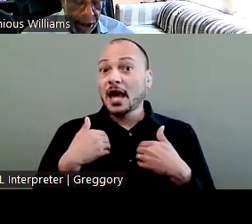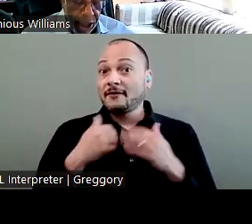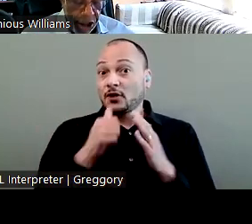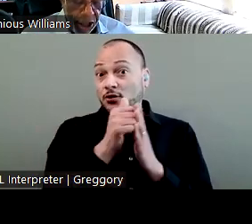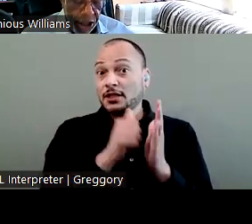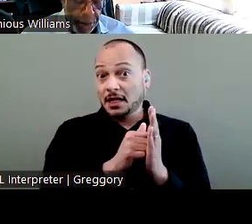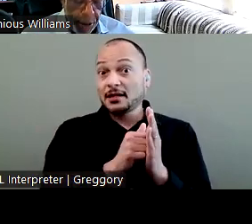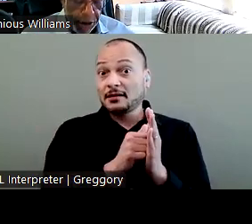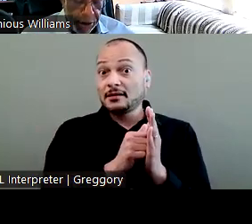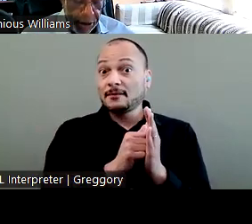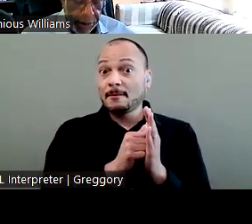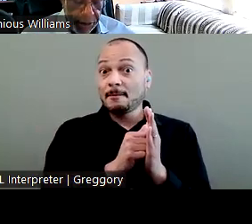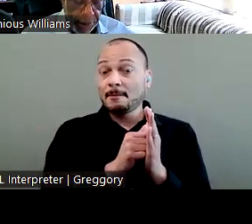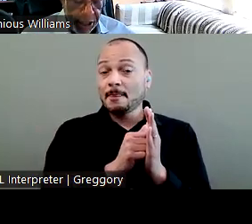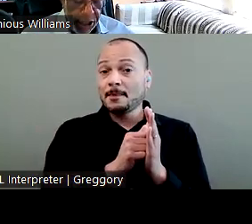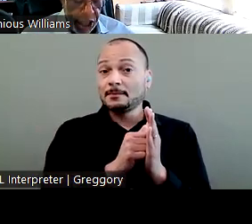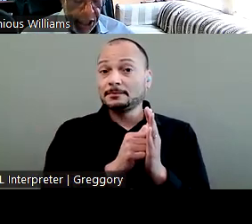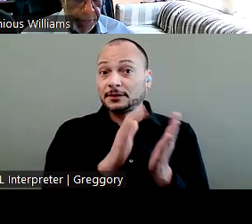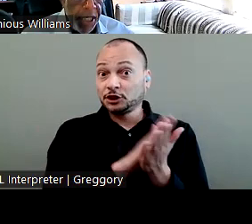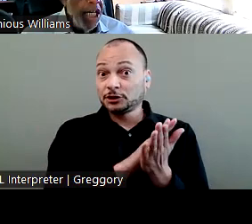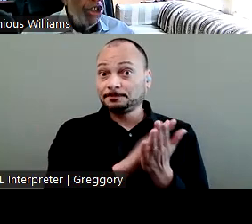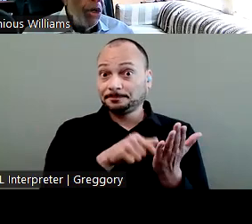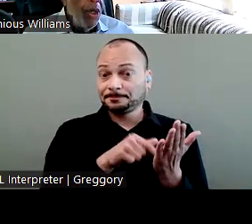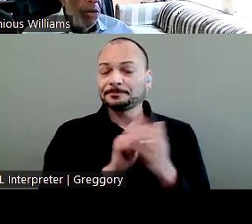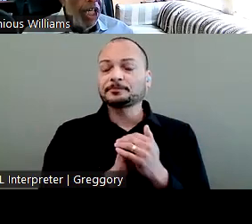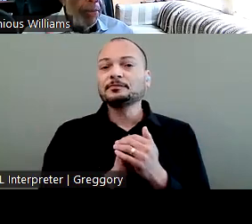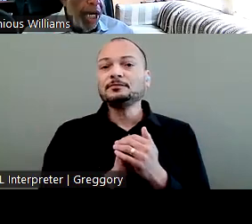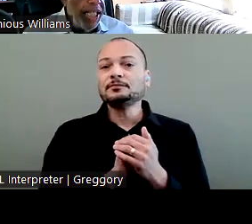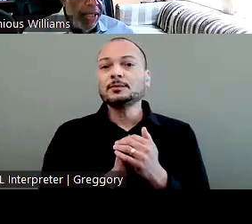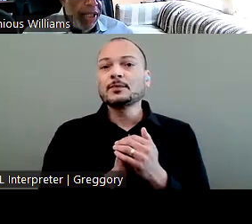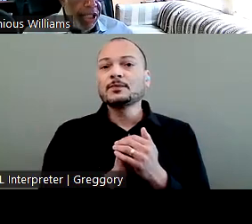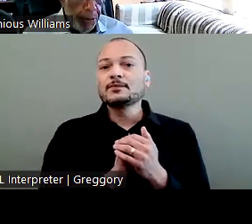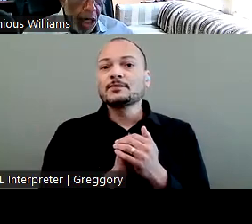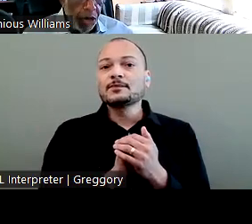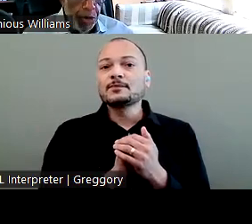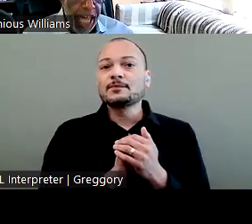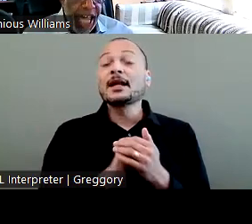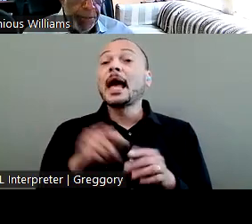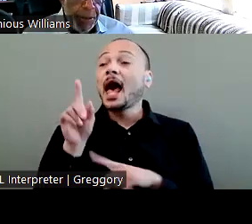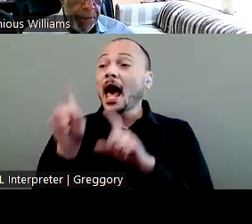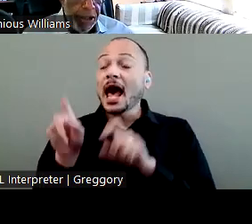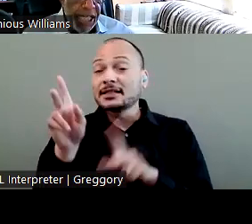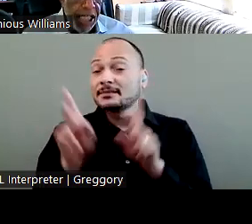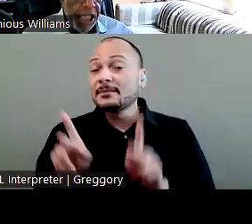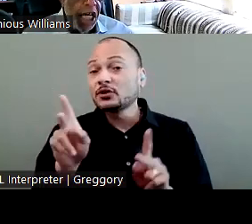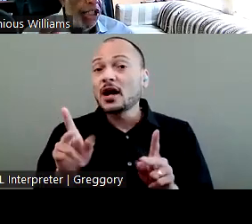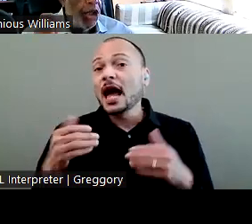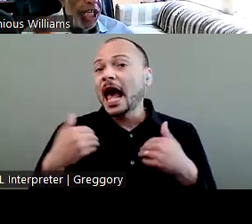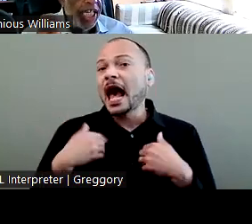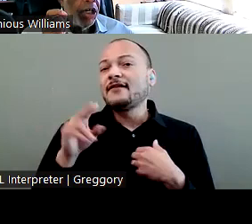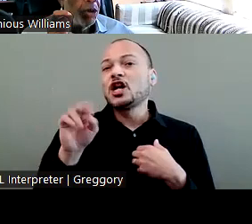sheet, on your participant agenda. So we're going to break down into small groups, ask people to get a note taker